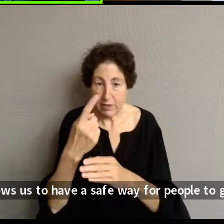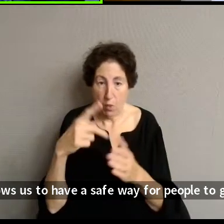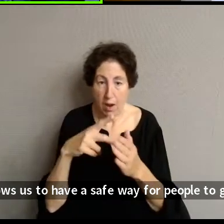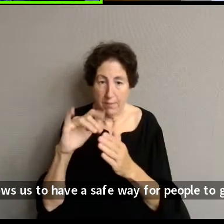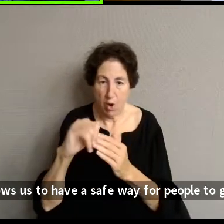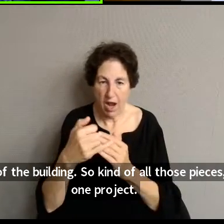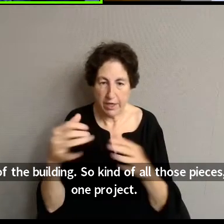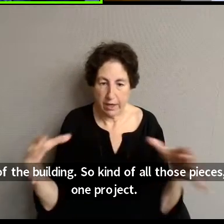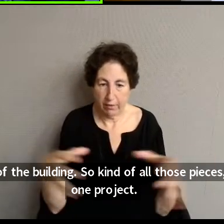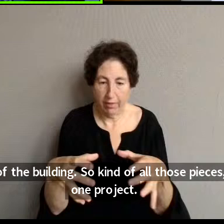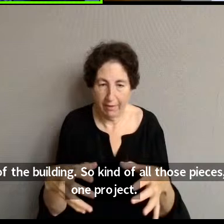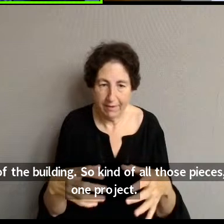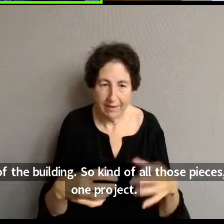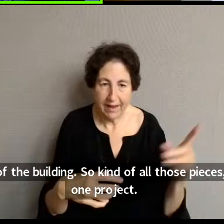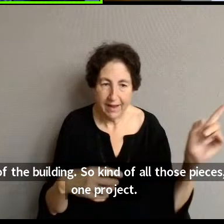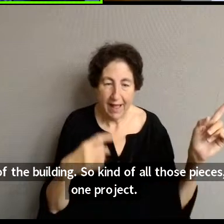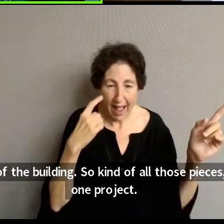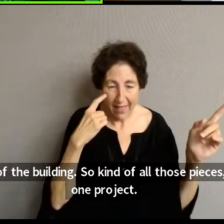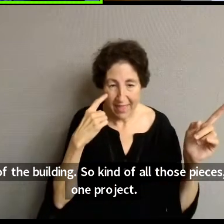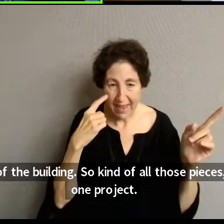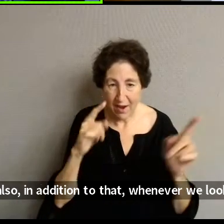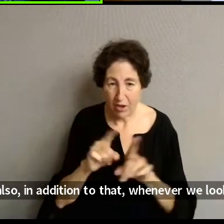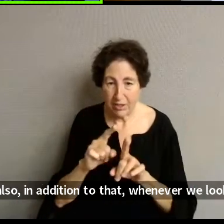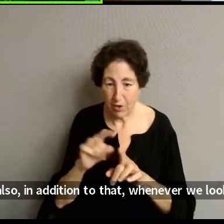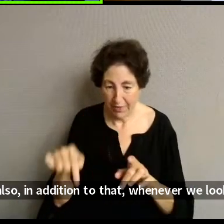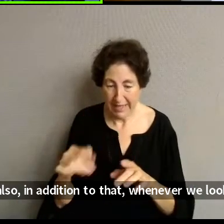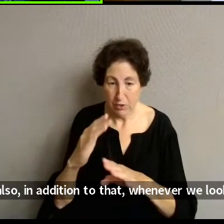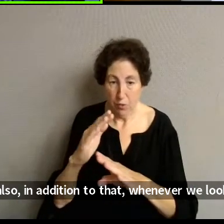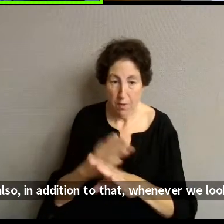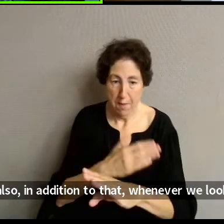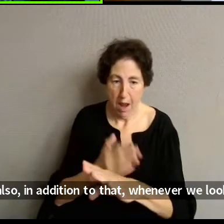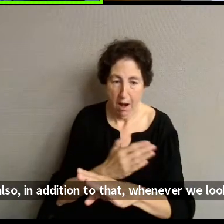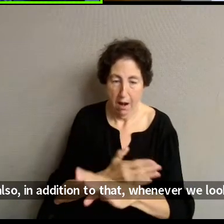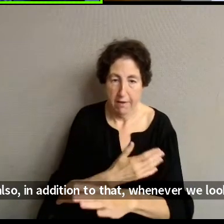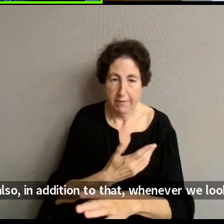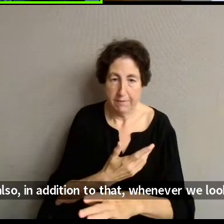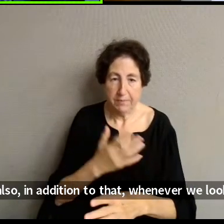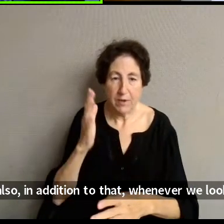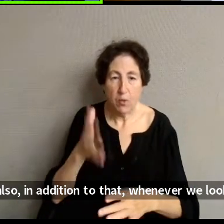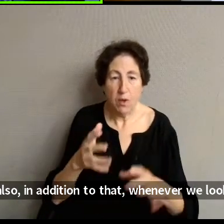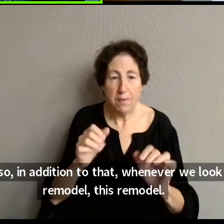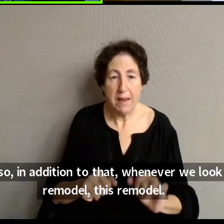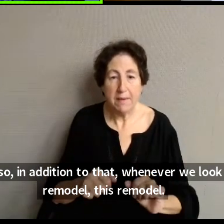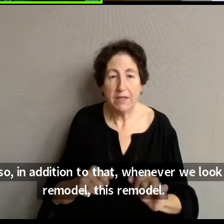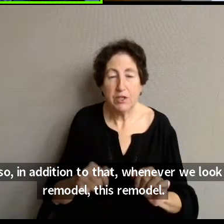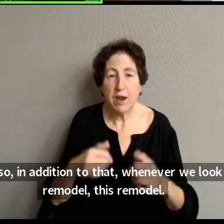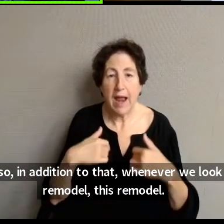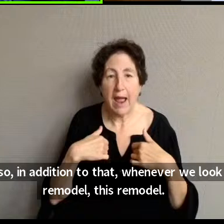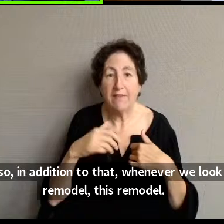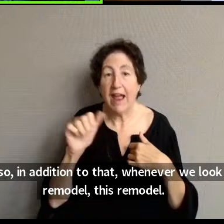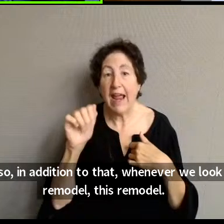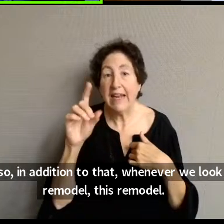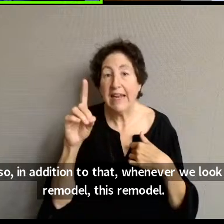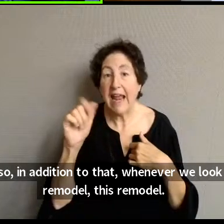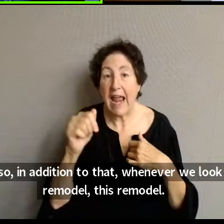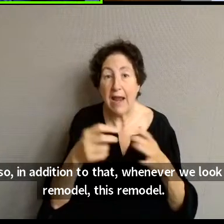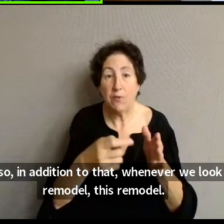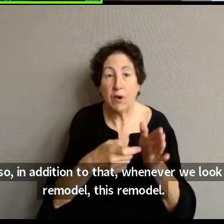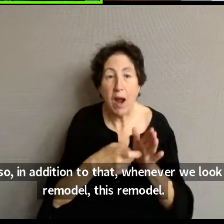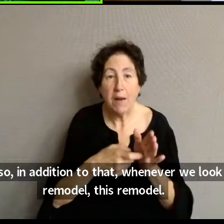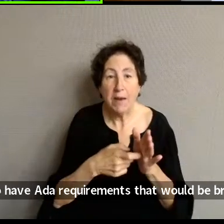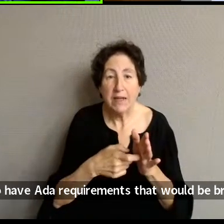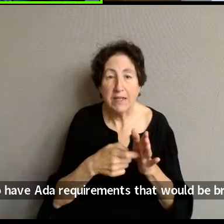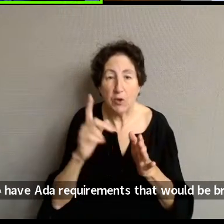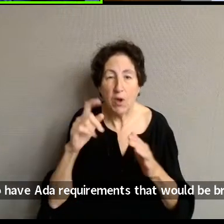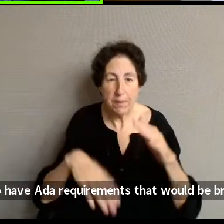in addition to that, whenever we look at a remodel, this remodel will be able to have ADA requirements that will be brought up to code. And so